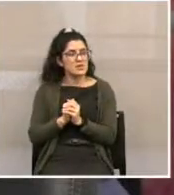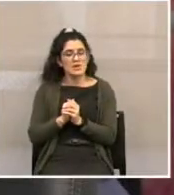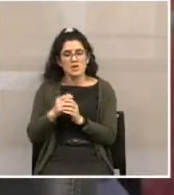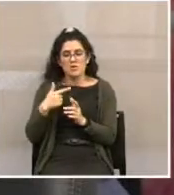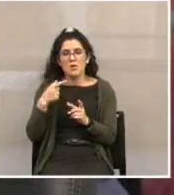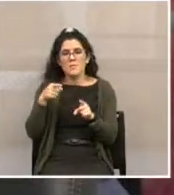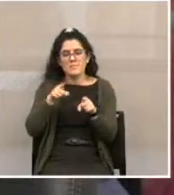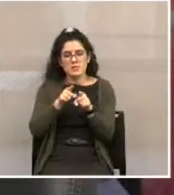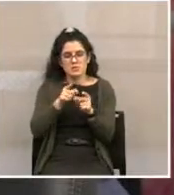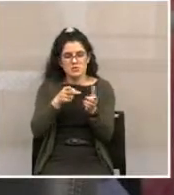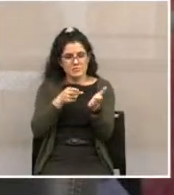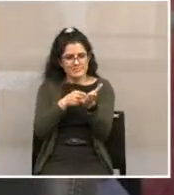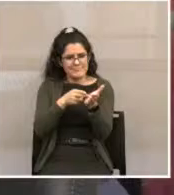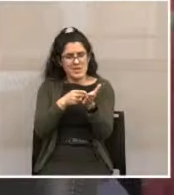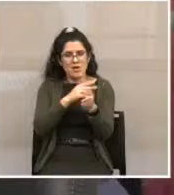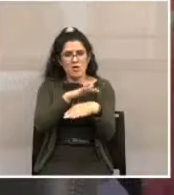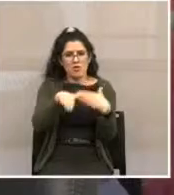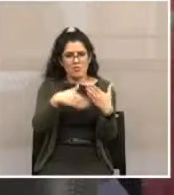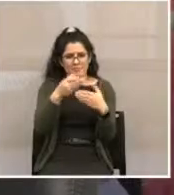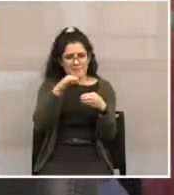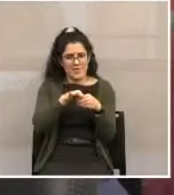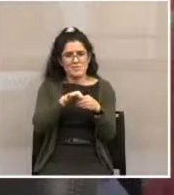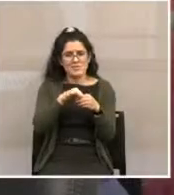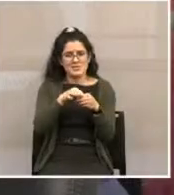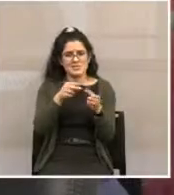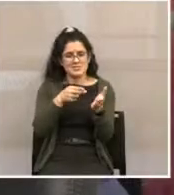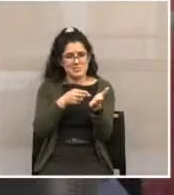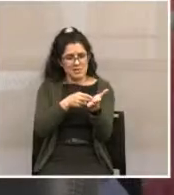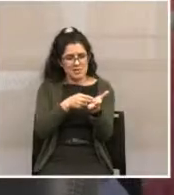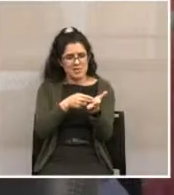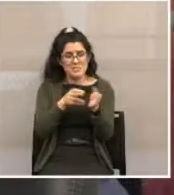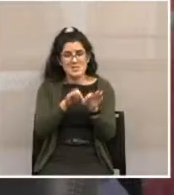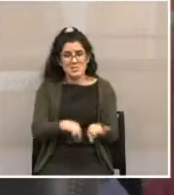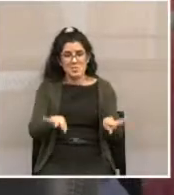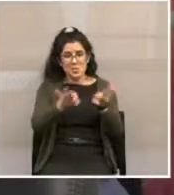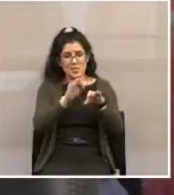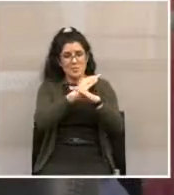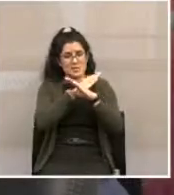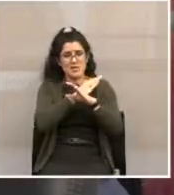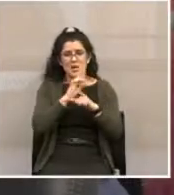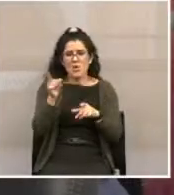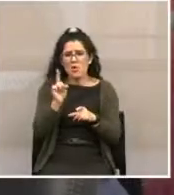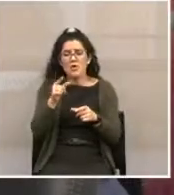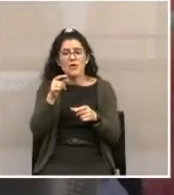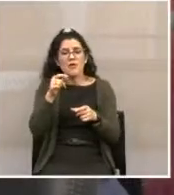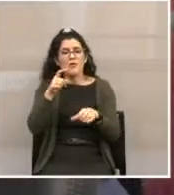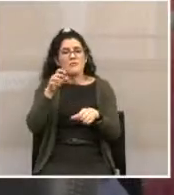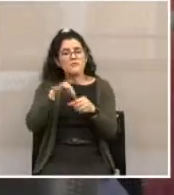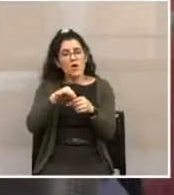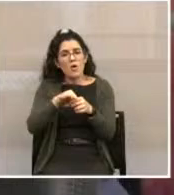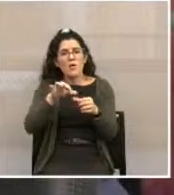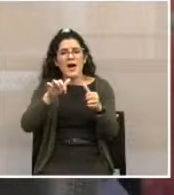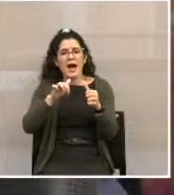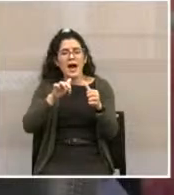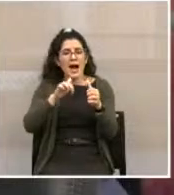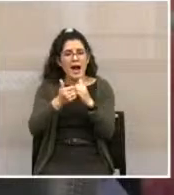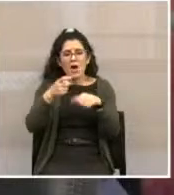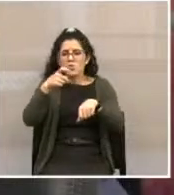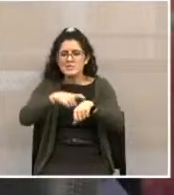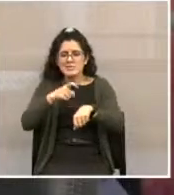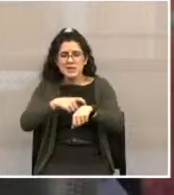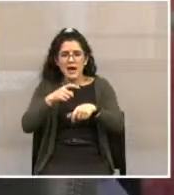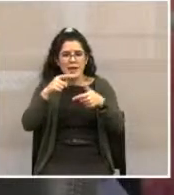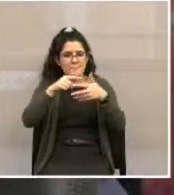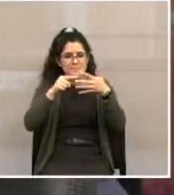integrity of our elections was protected and that people knew how to vote, where to vote, what time to vote. At times people even used